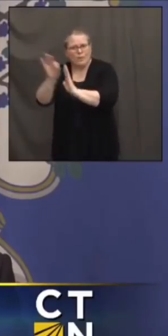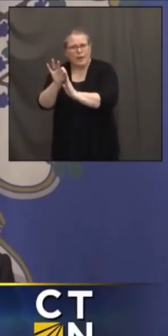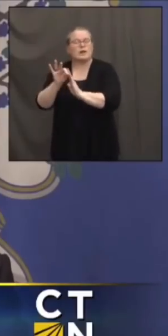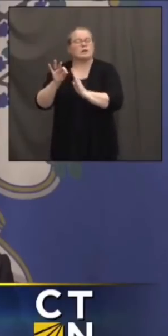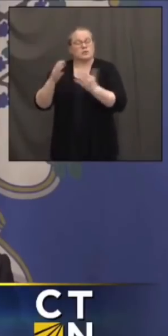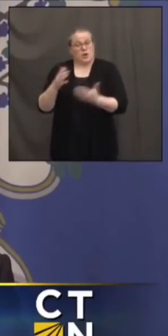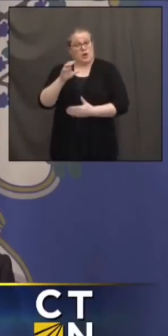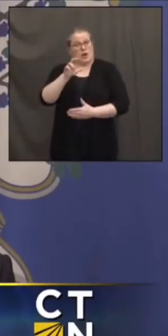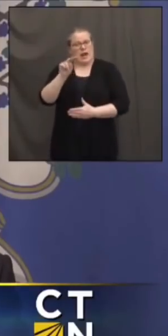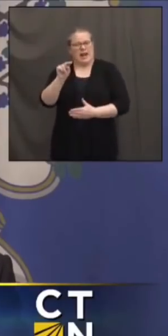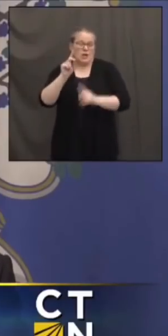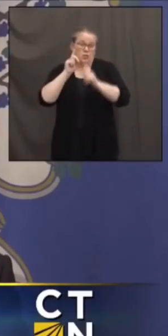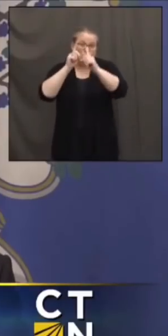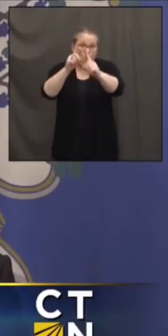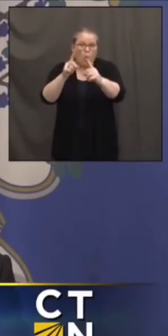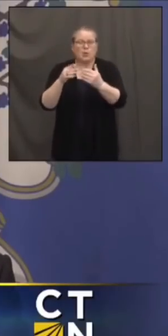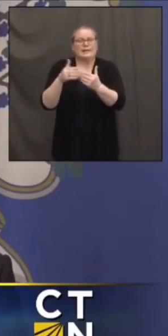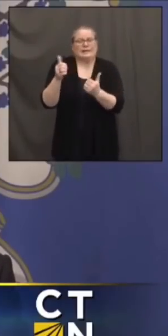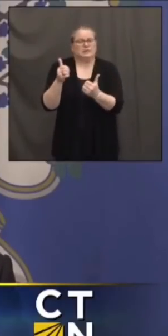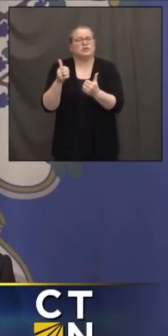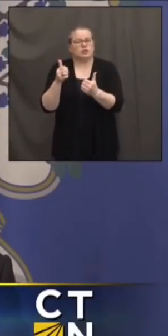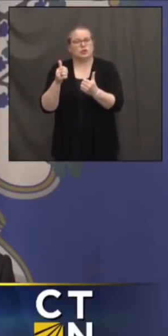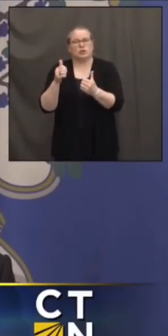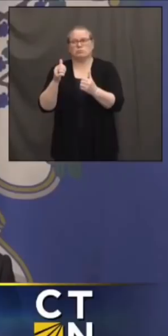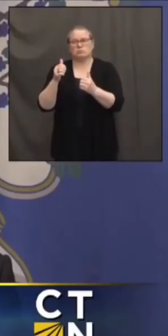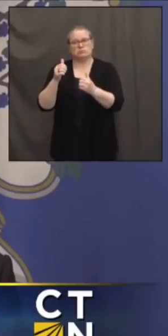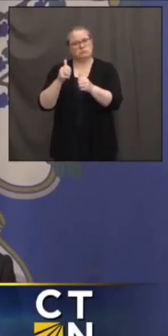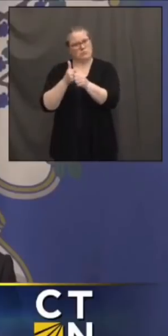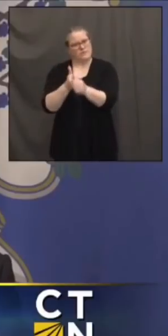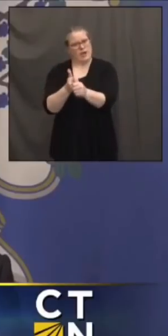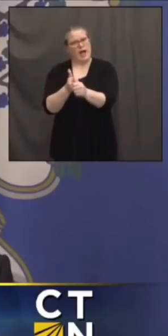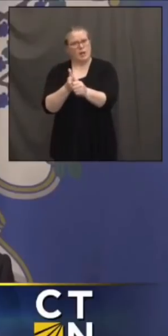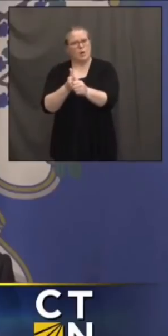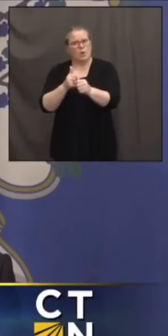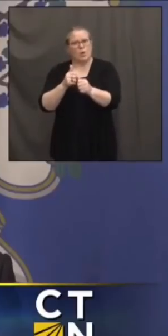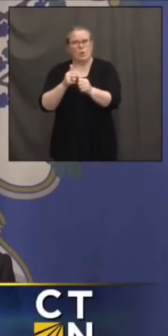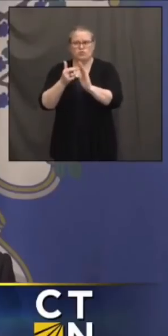integrity. I think we did that pretty well during the last election. I want to do that again.